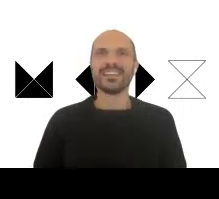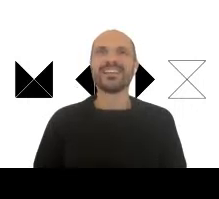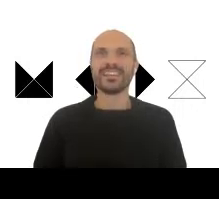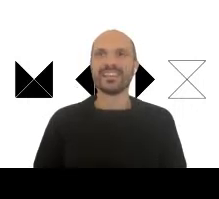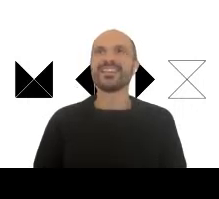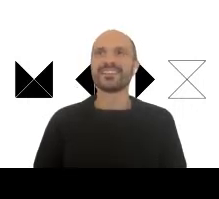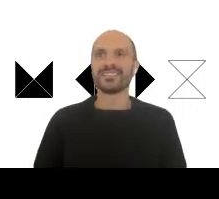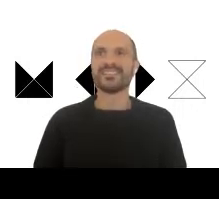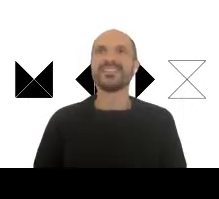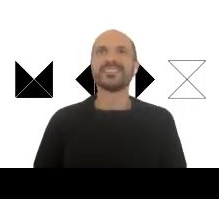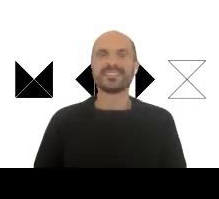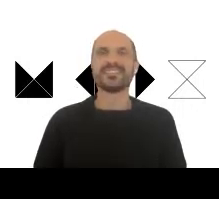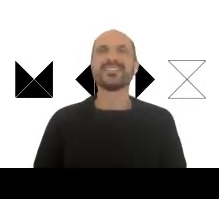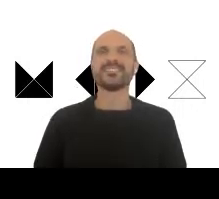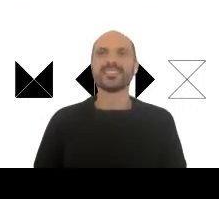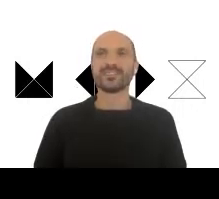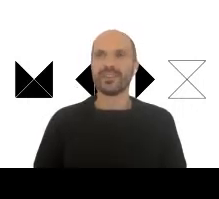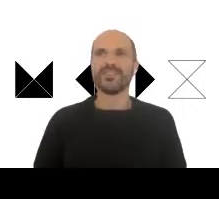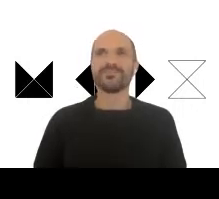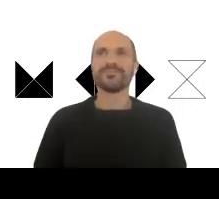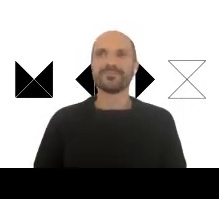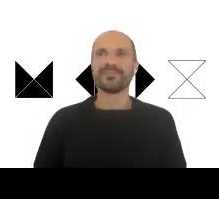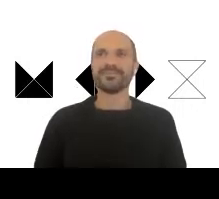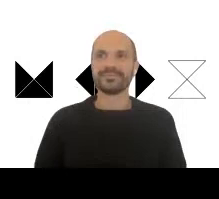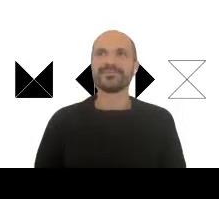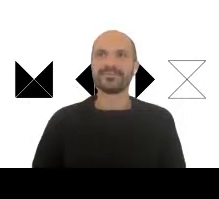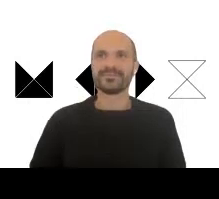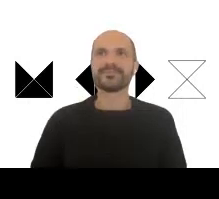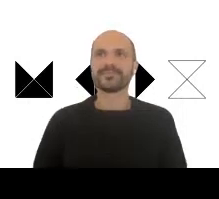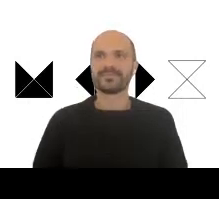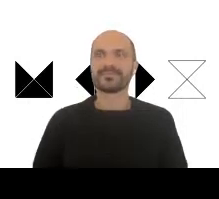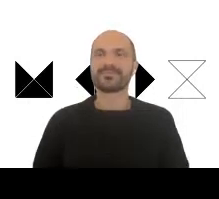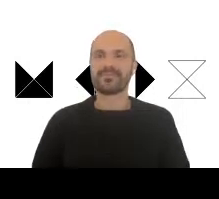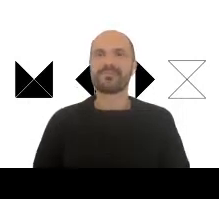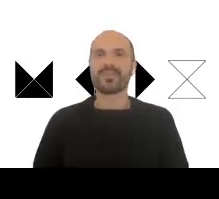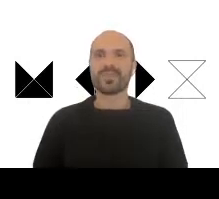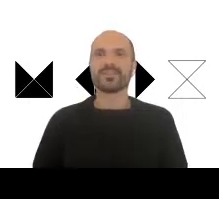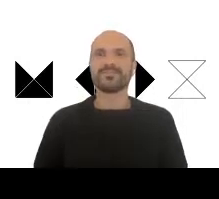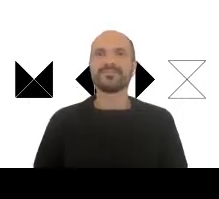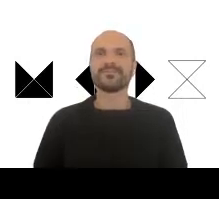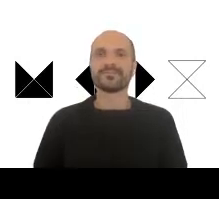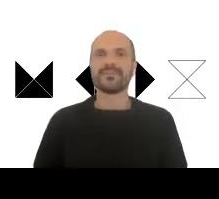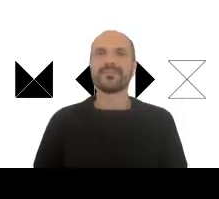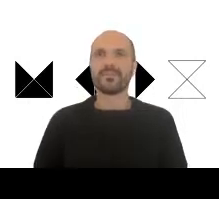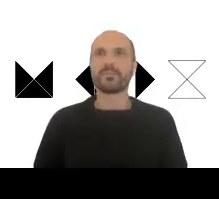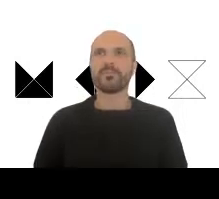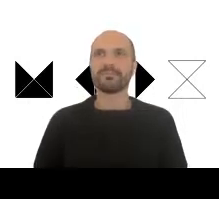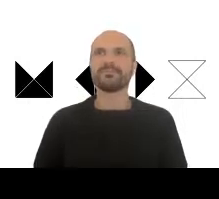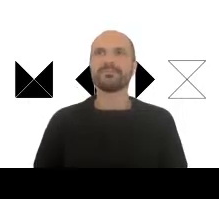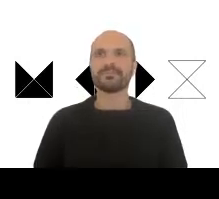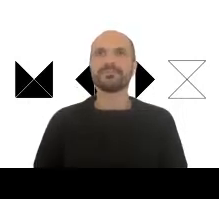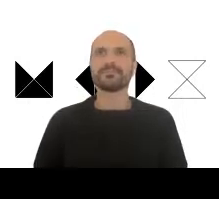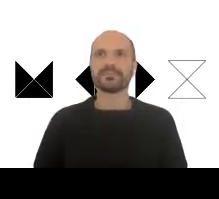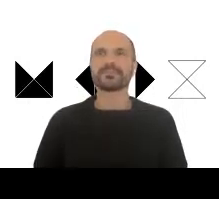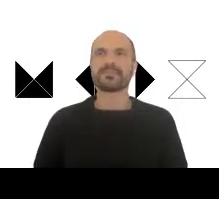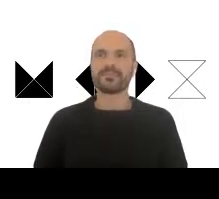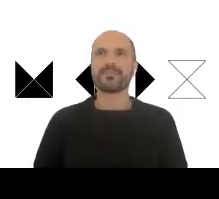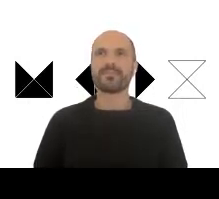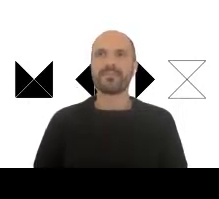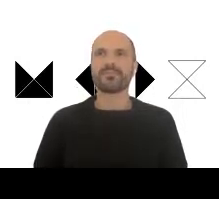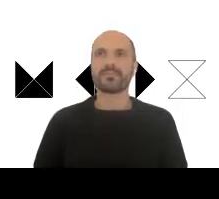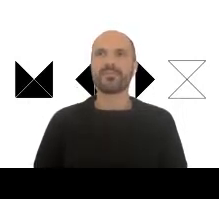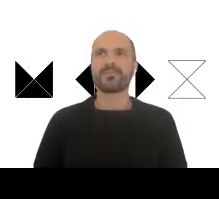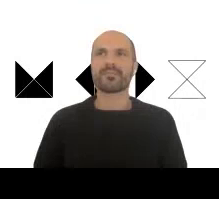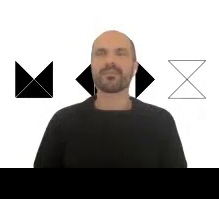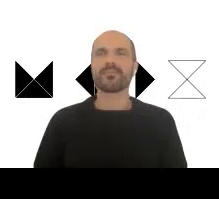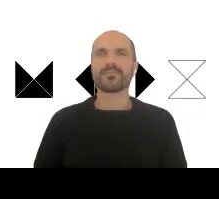African cedar, and you see the pavilion in the middle. So that was actually on the UN compound, one of the talks we had